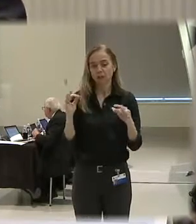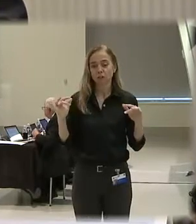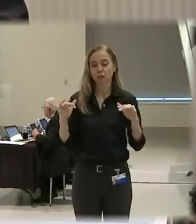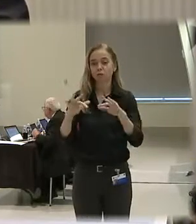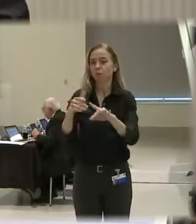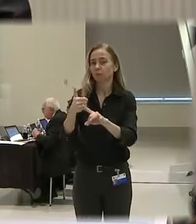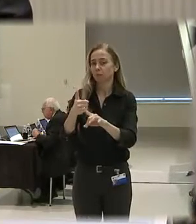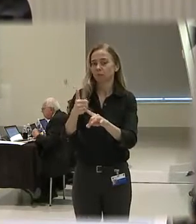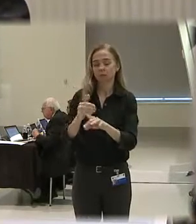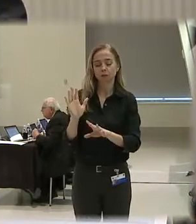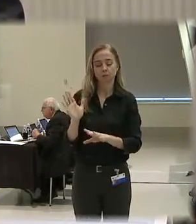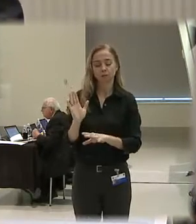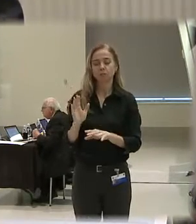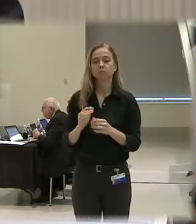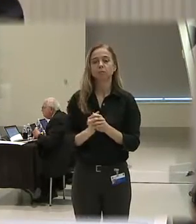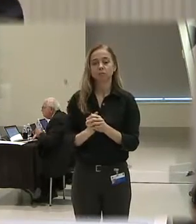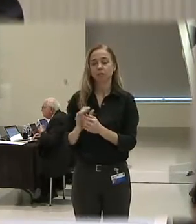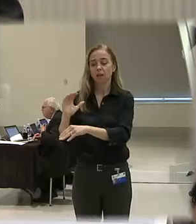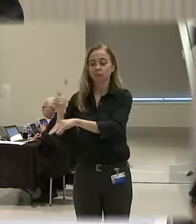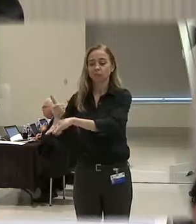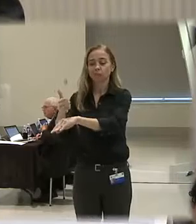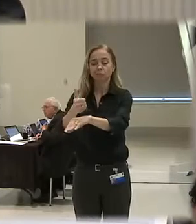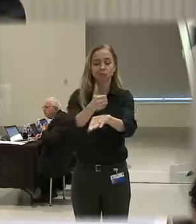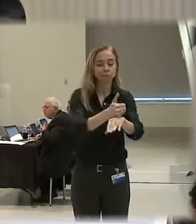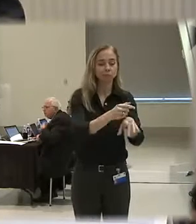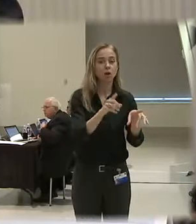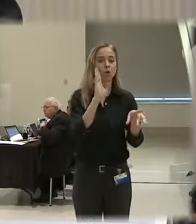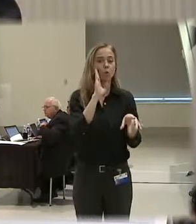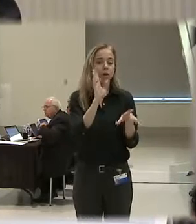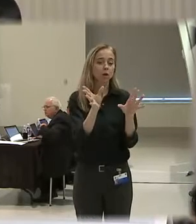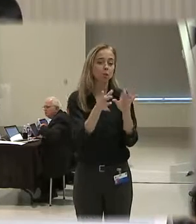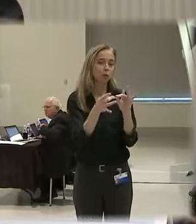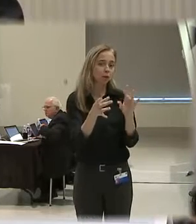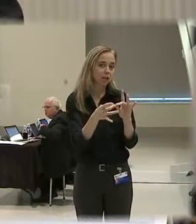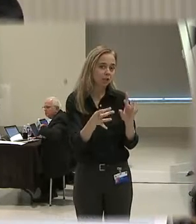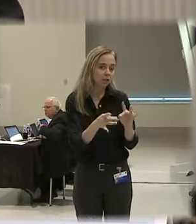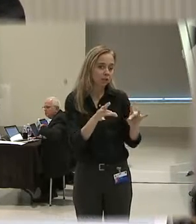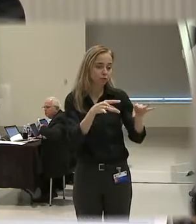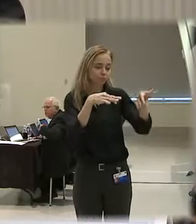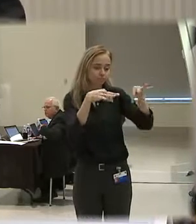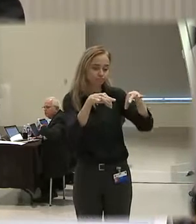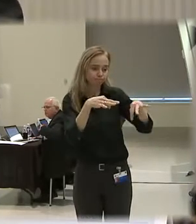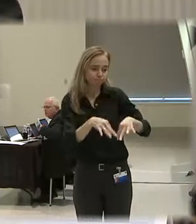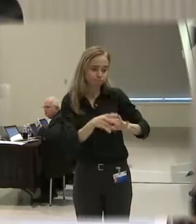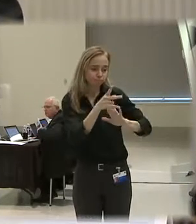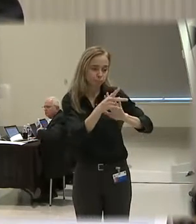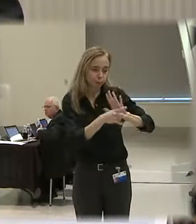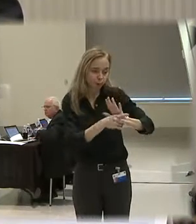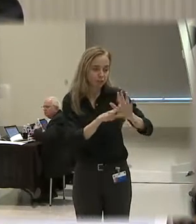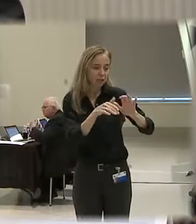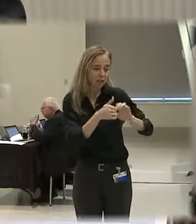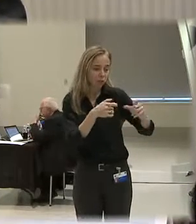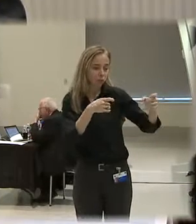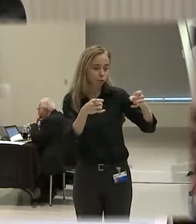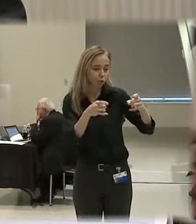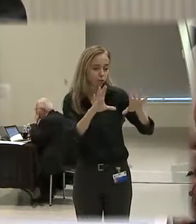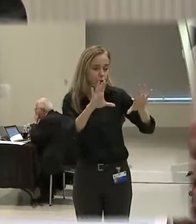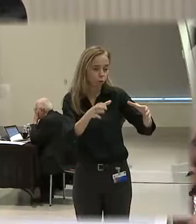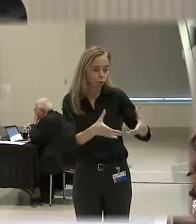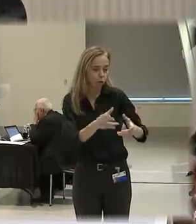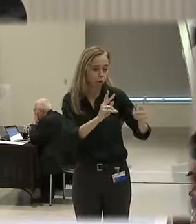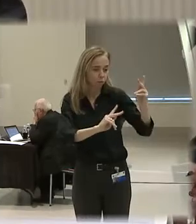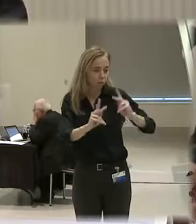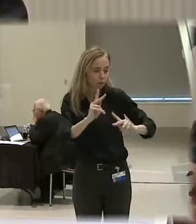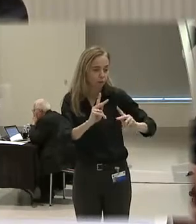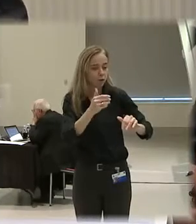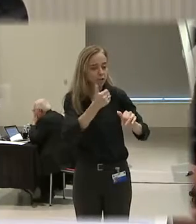At the staging area, mutual aid agencies are briefed on OPD policy and procedure for crowd control. Each of those outside